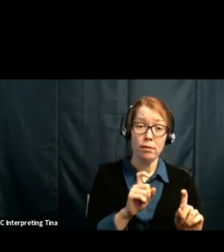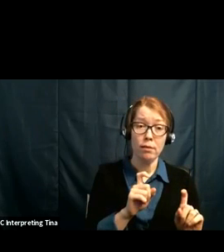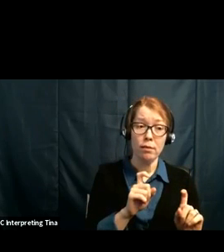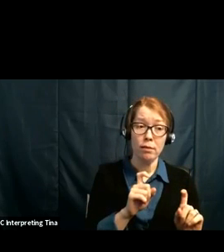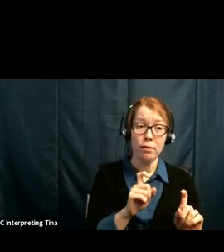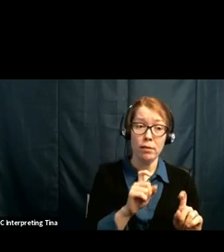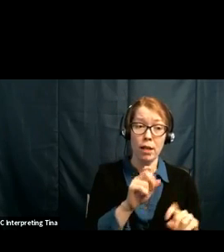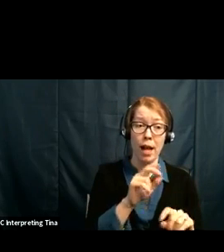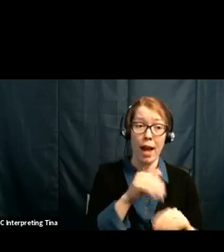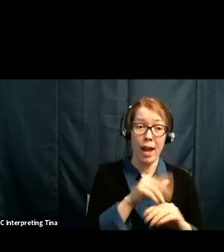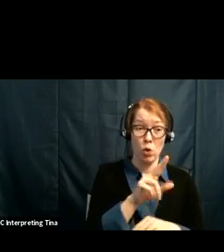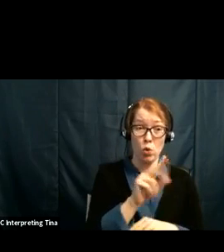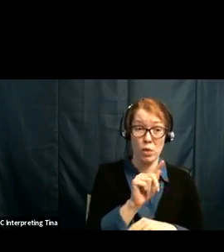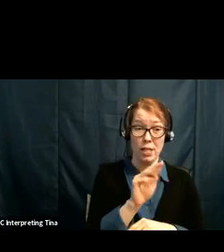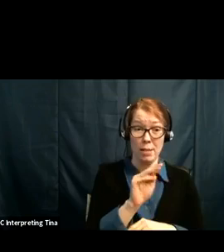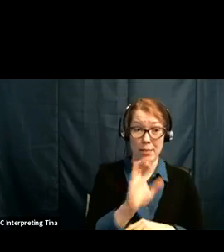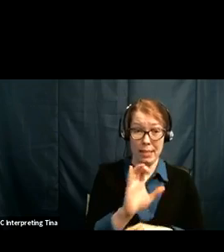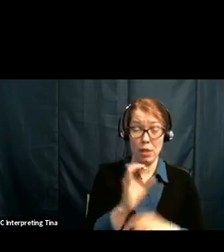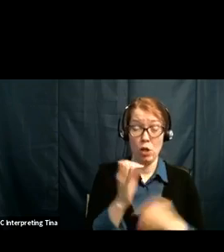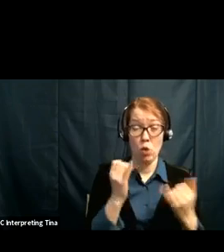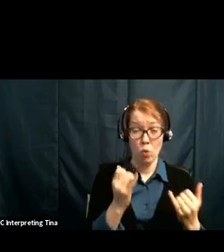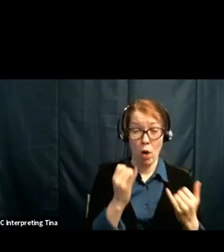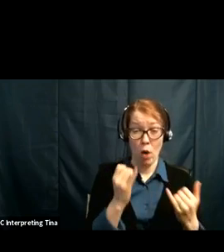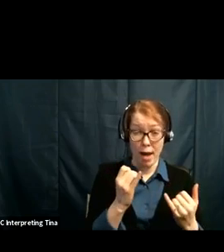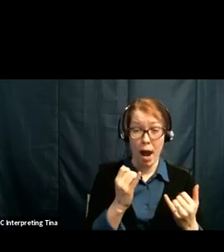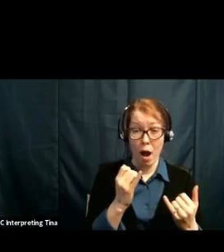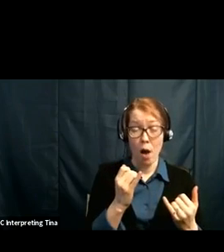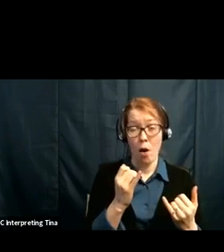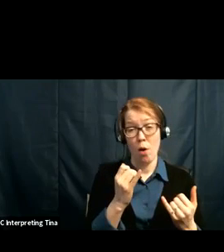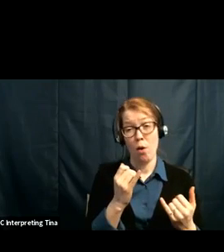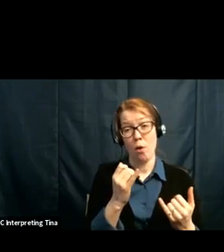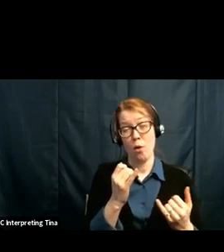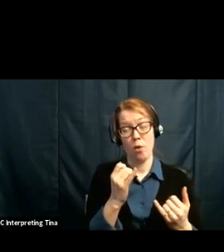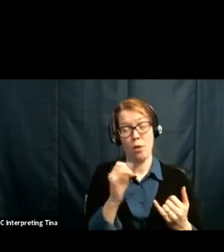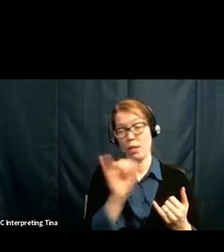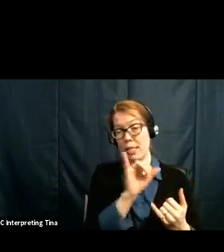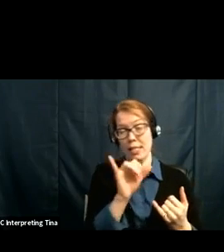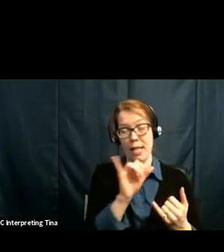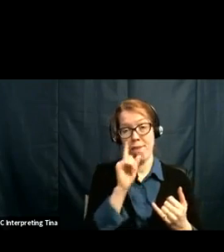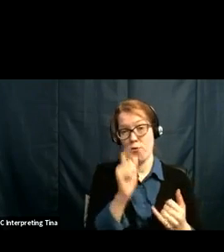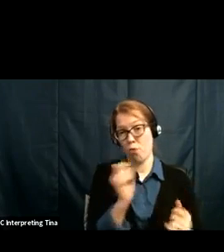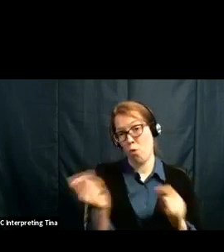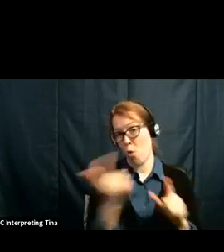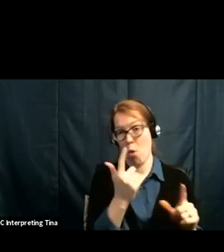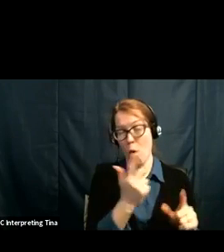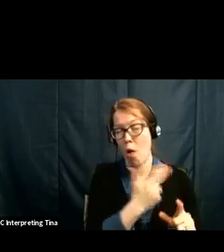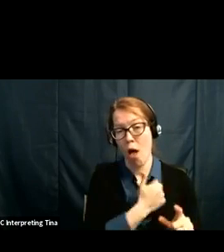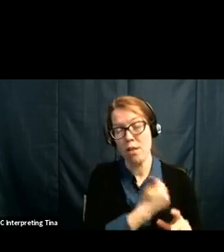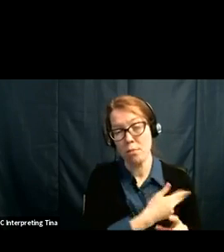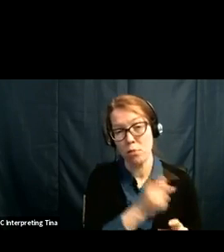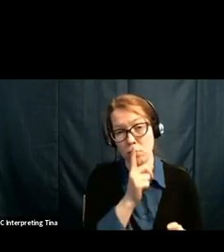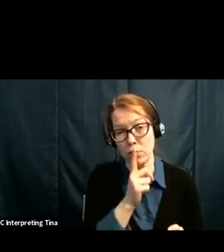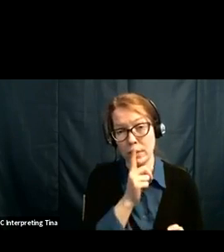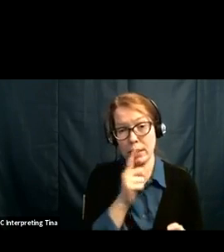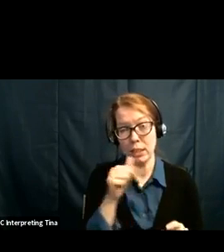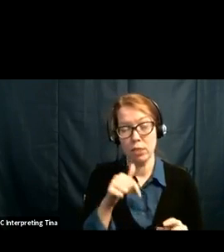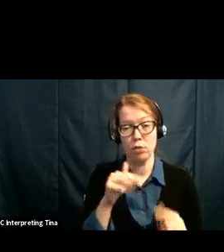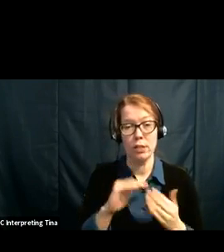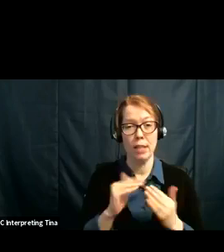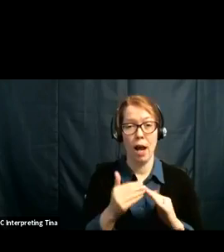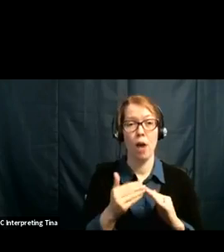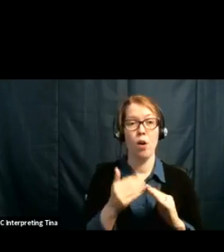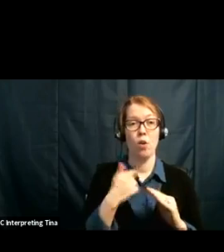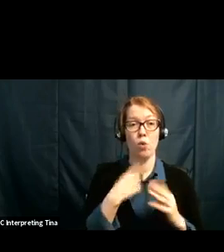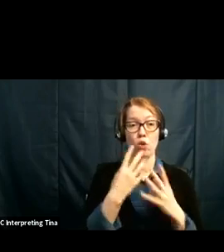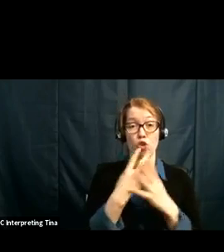at UTMC right now, and I think that this is the case for all the hospitals in town, we